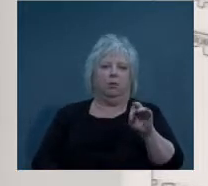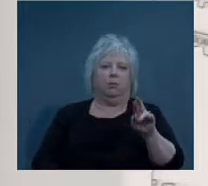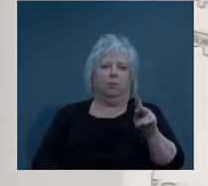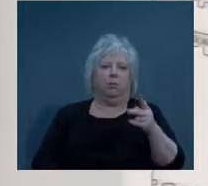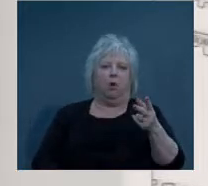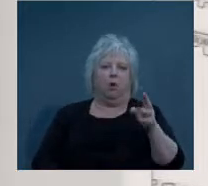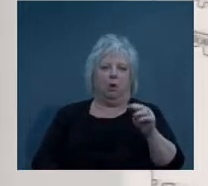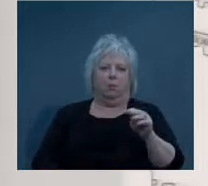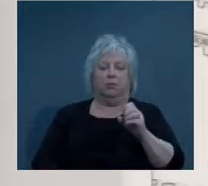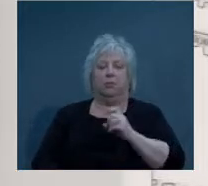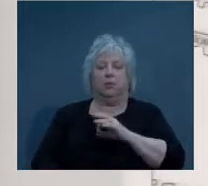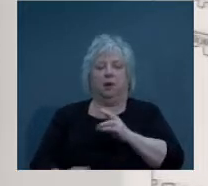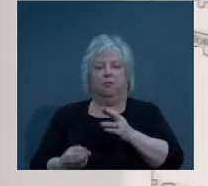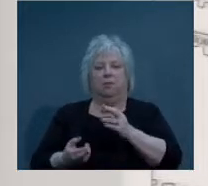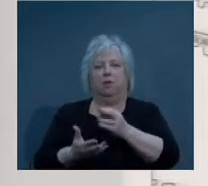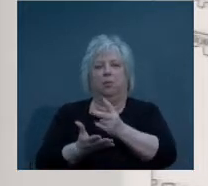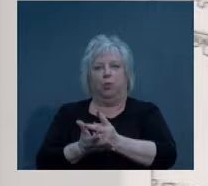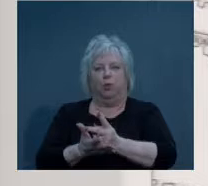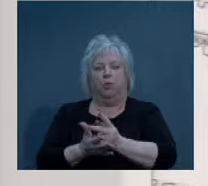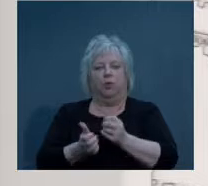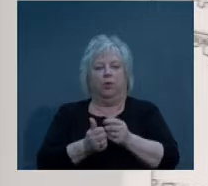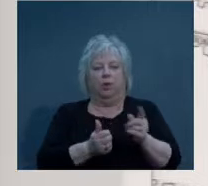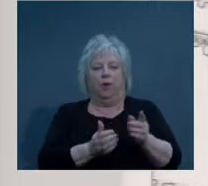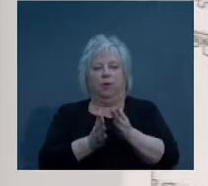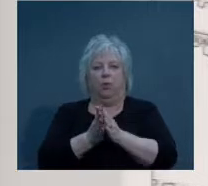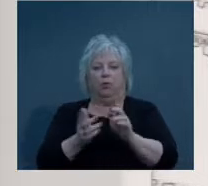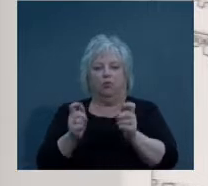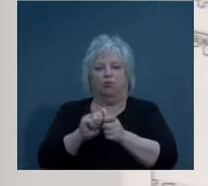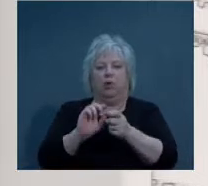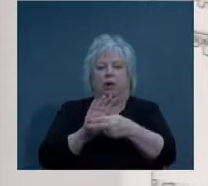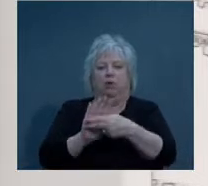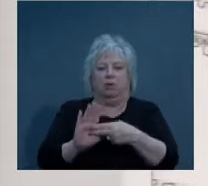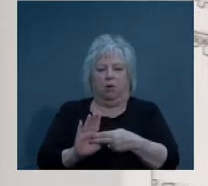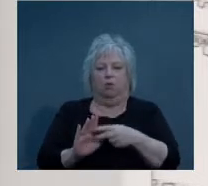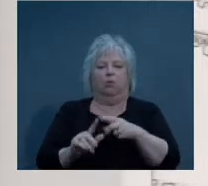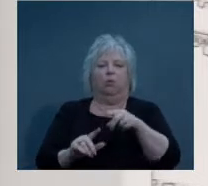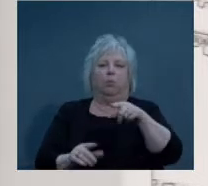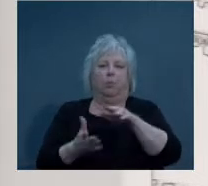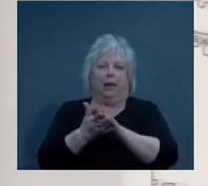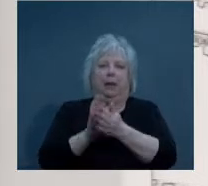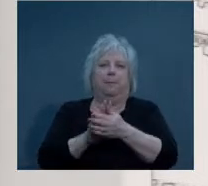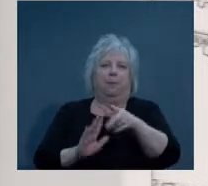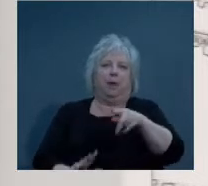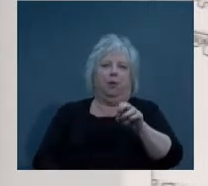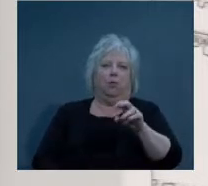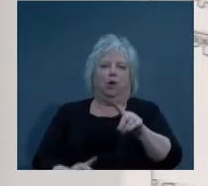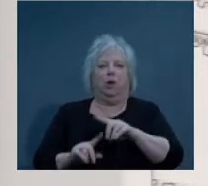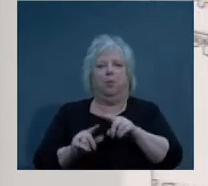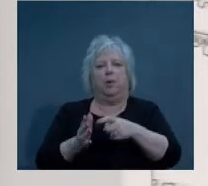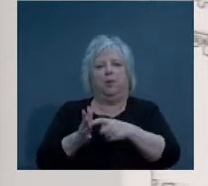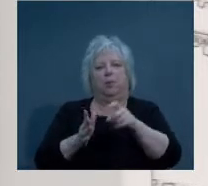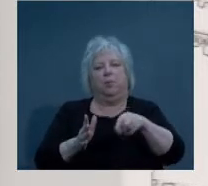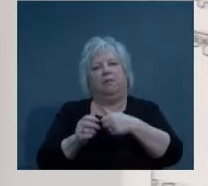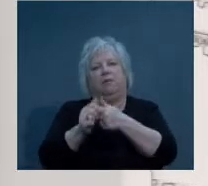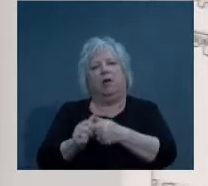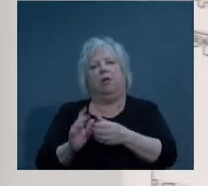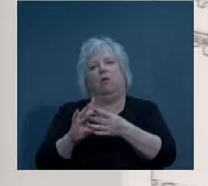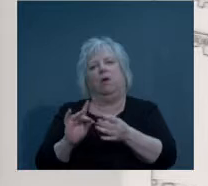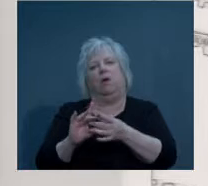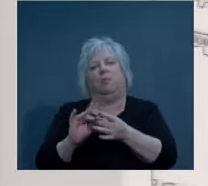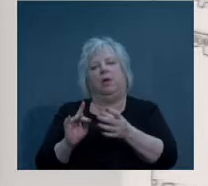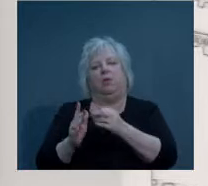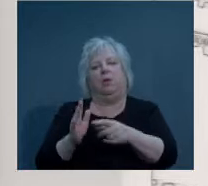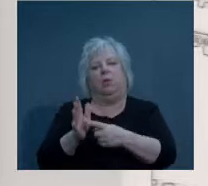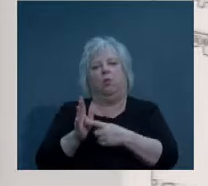Street. Staff recommends approval of the request to rezone the property to POD, subject to compliance with comments and